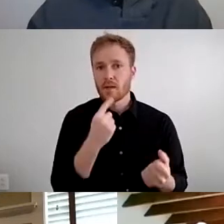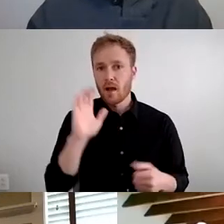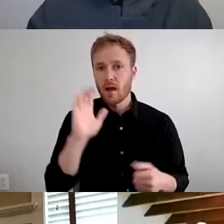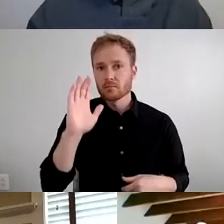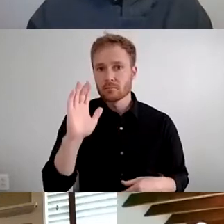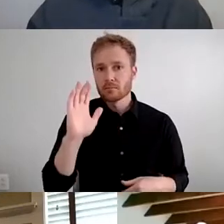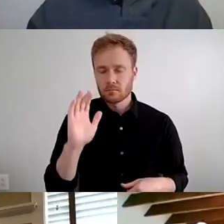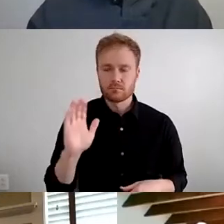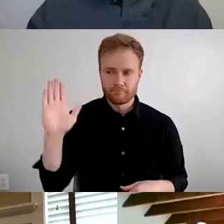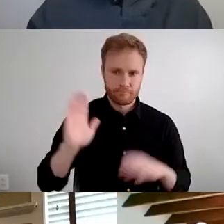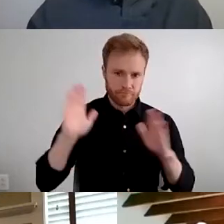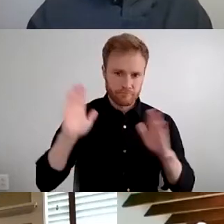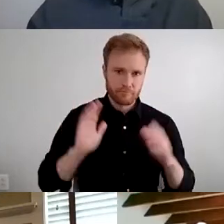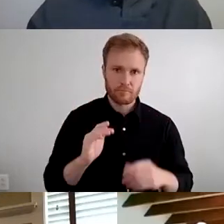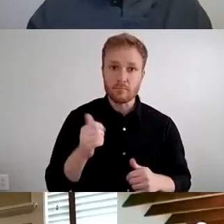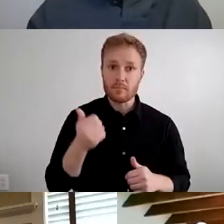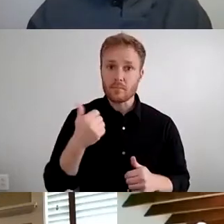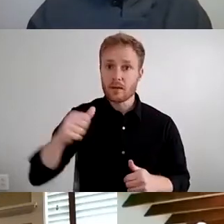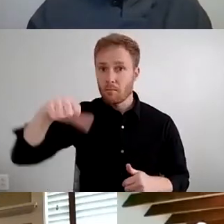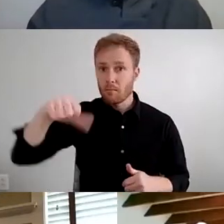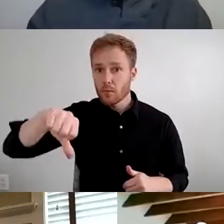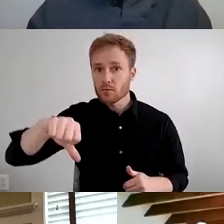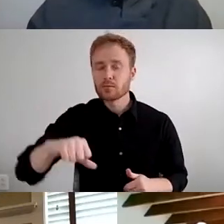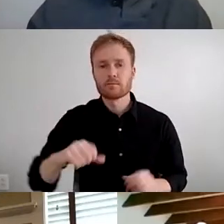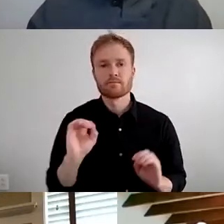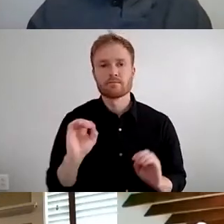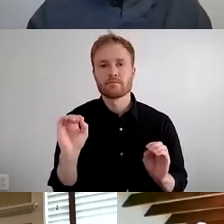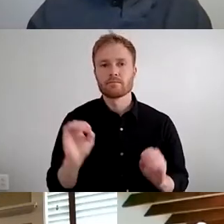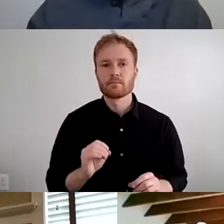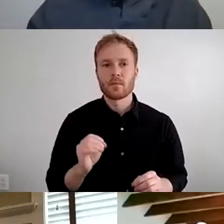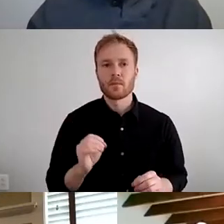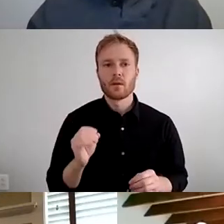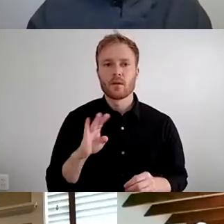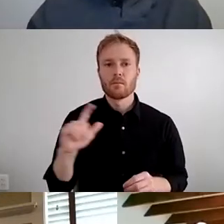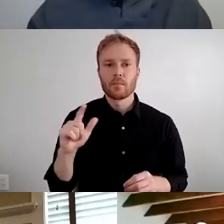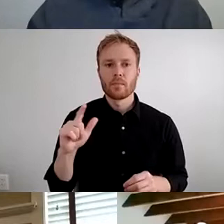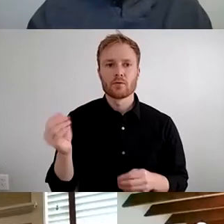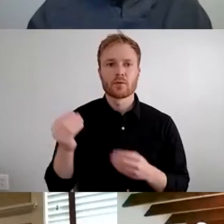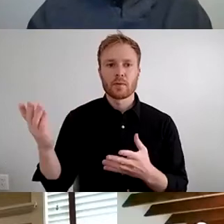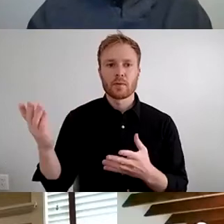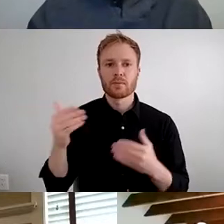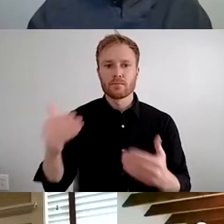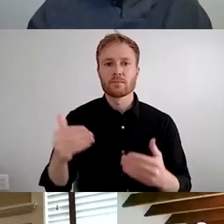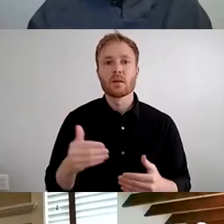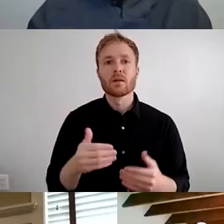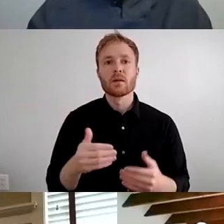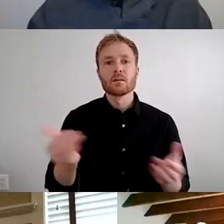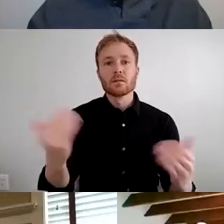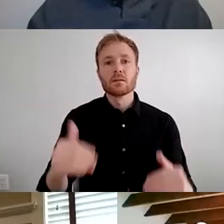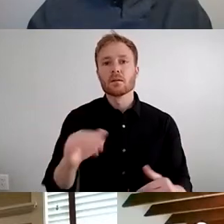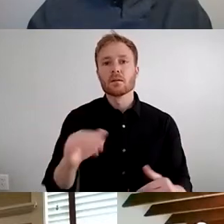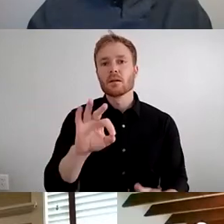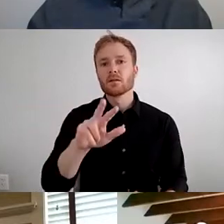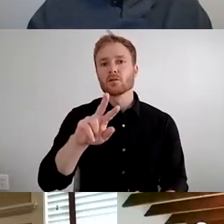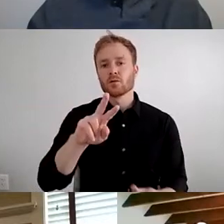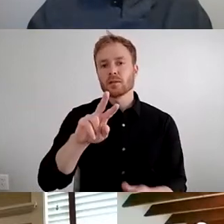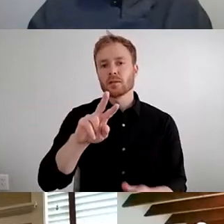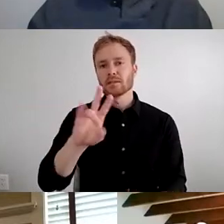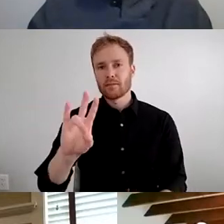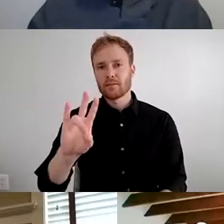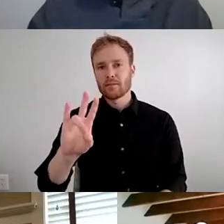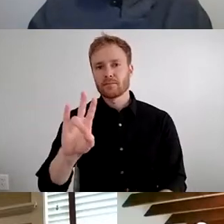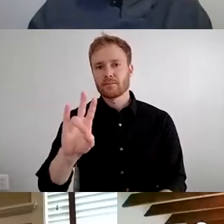Aye. Any opposed? Bill is recommended. Bill 927. Bill 927,